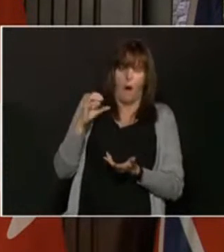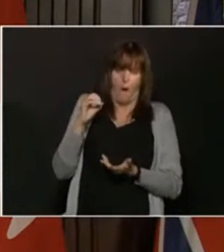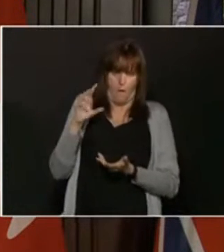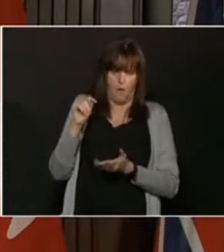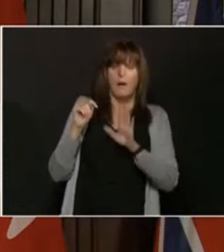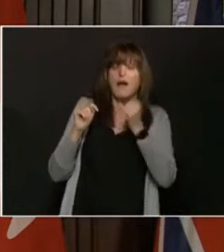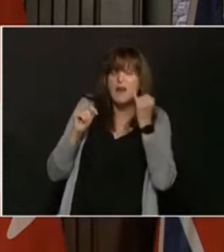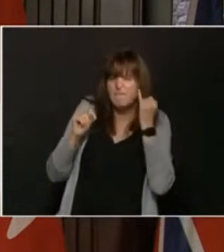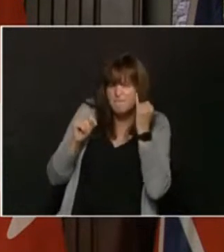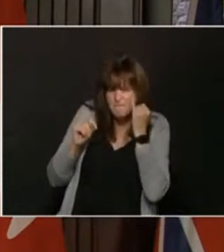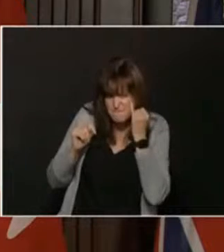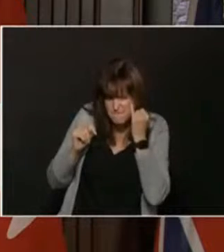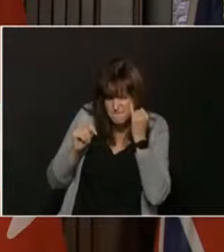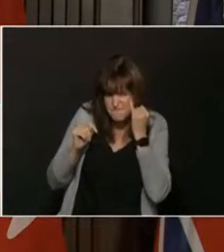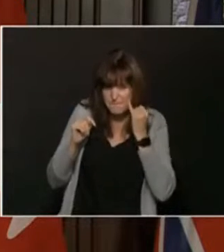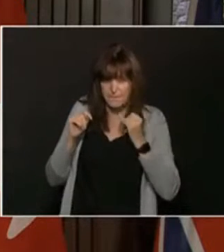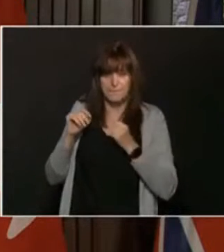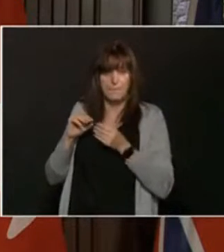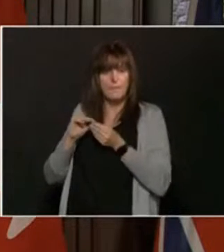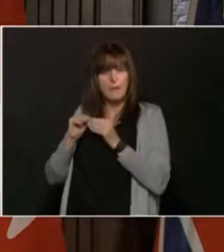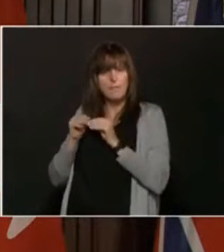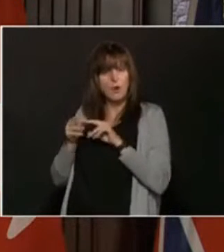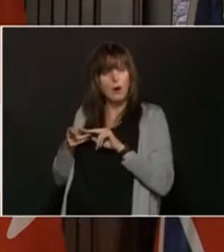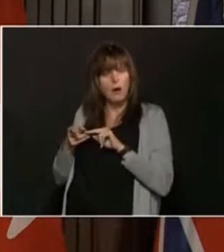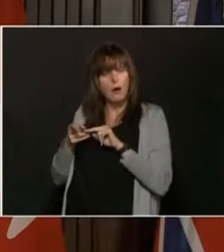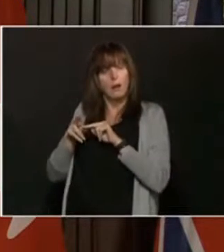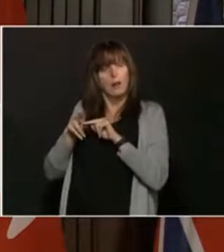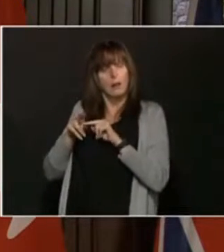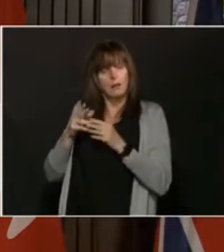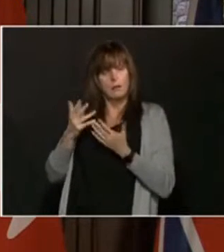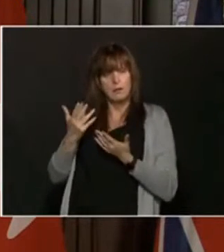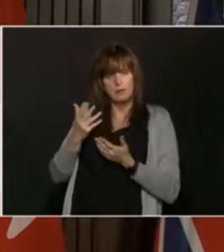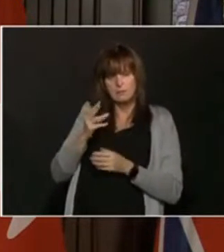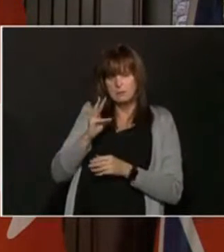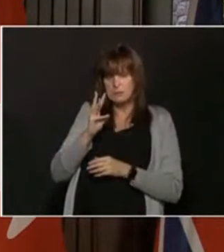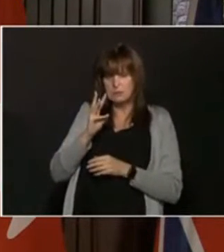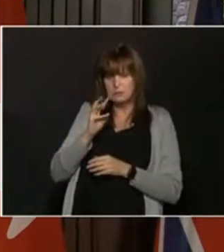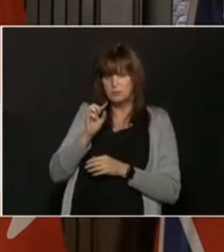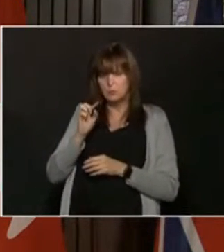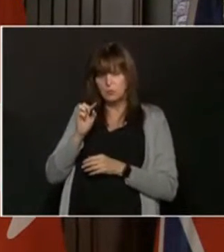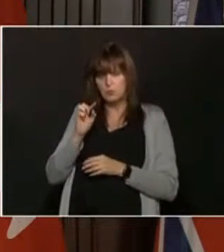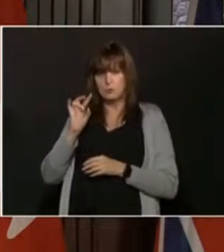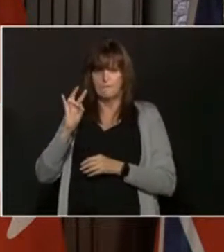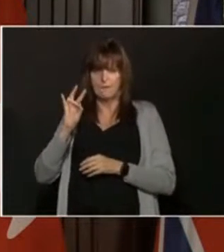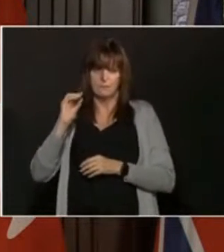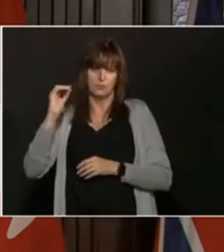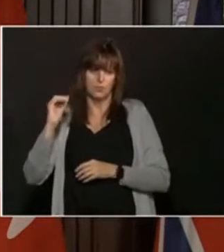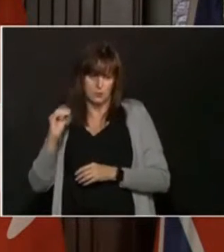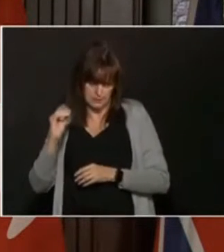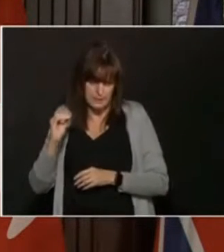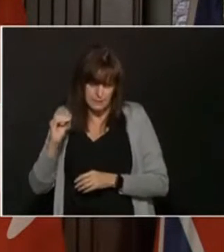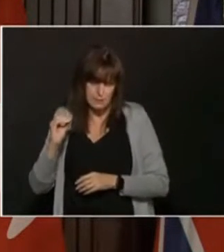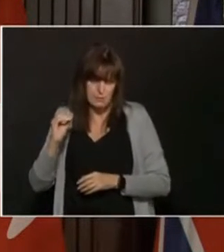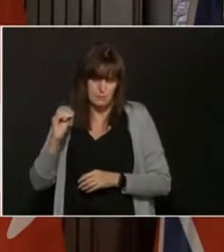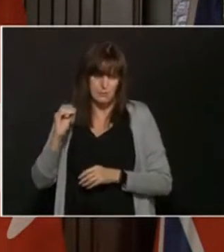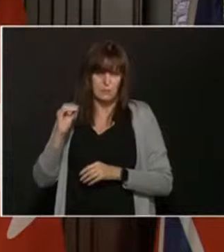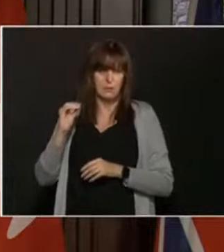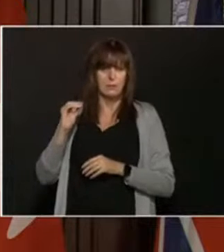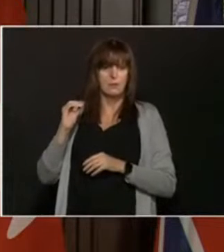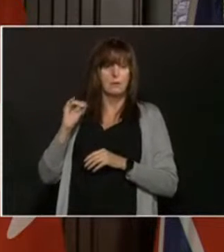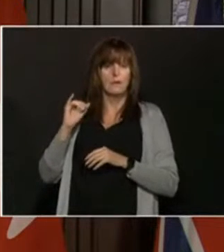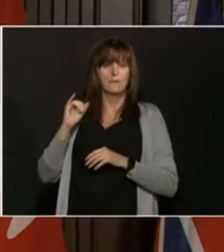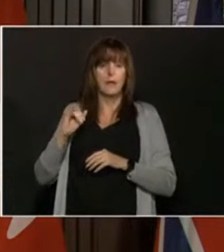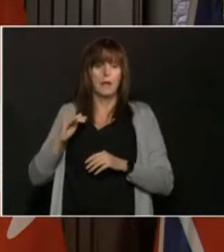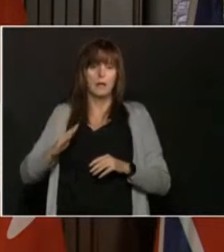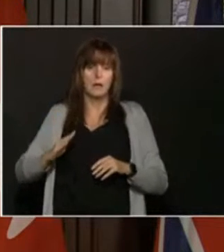6 and 7%. And you'll see that almost kind of scary, sort of almost near vertical looking curve by the end of February.